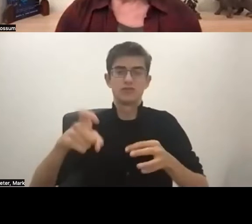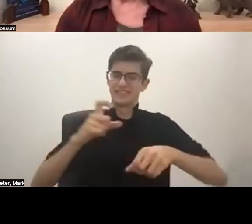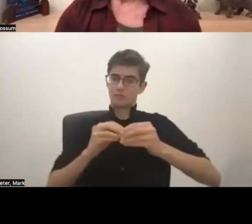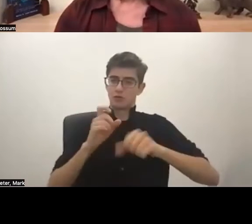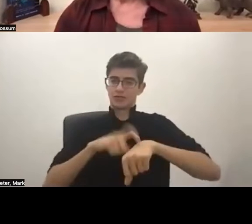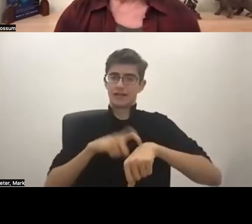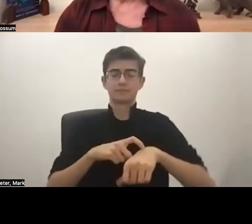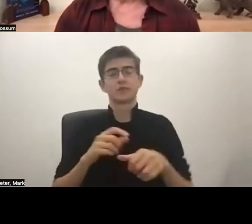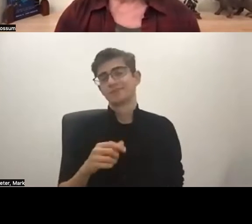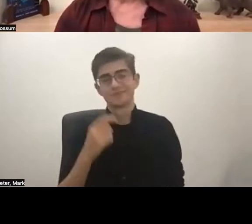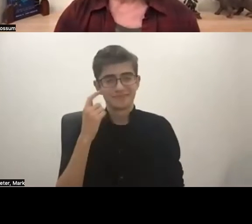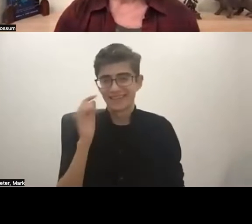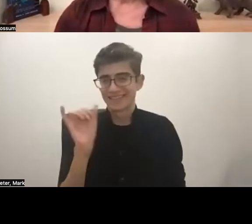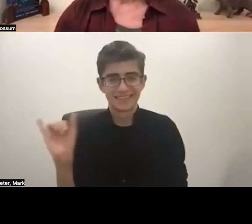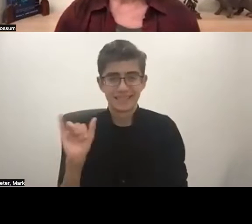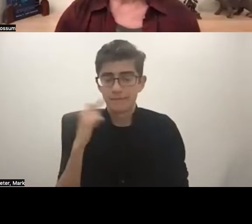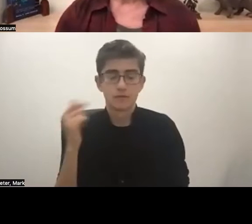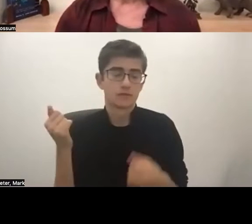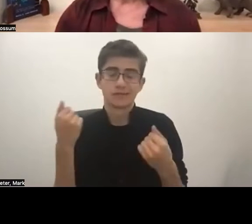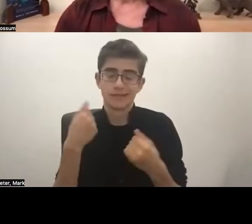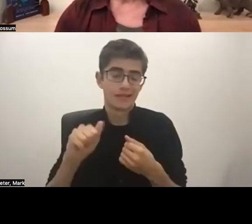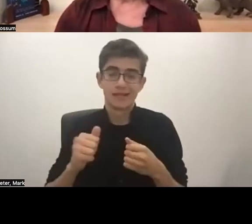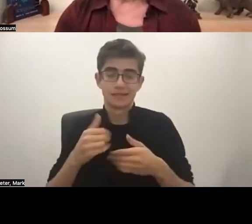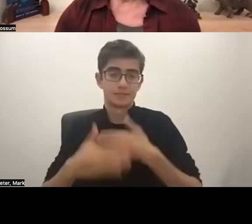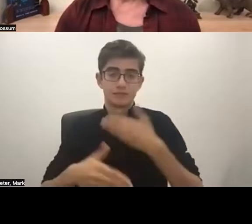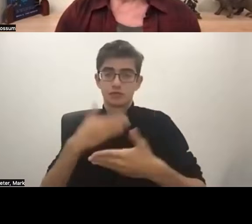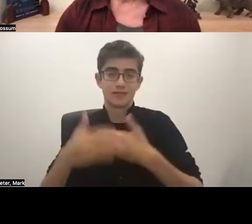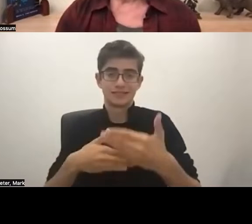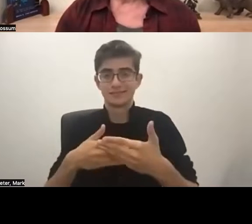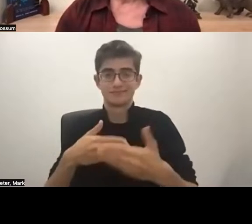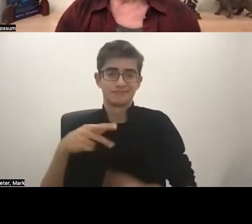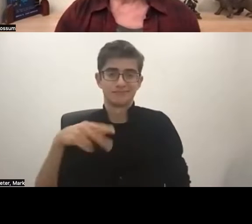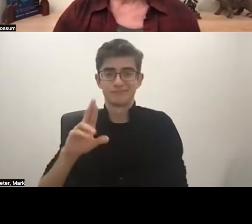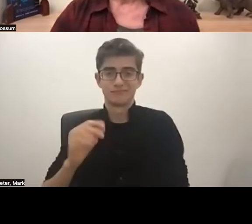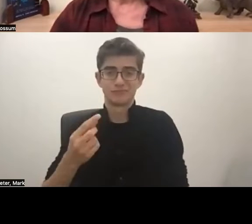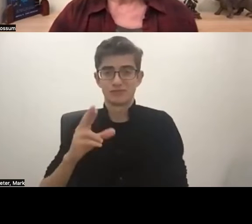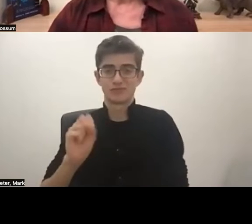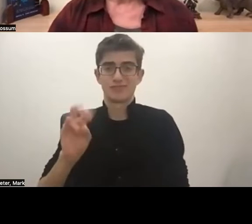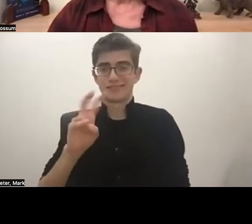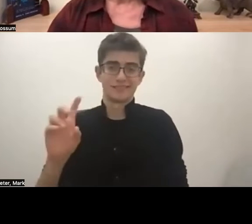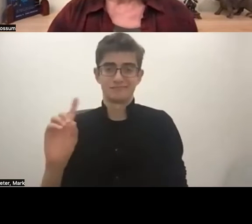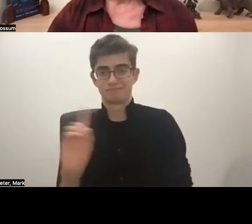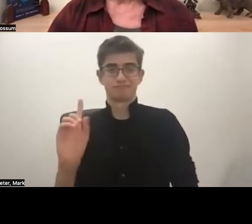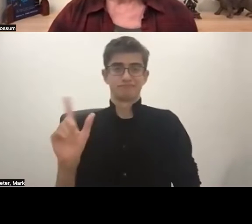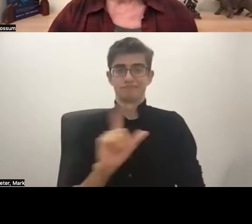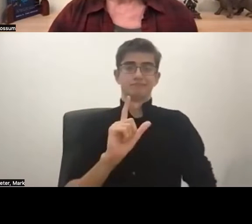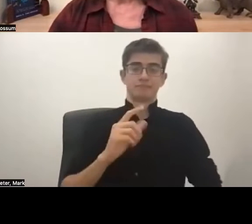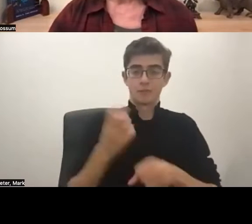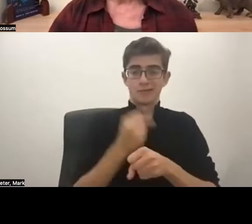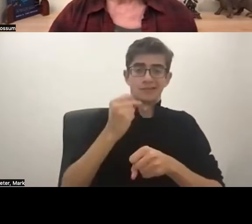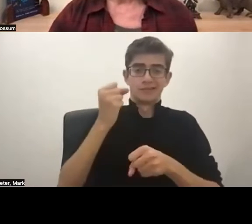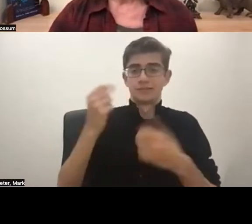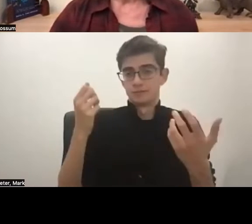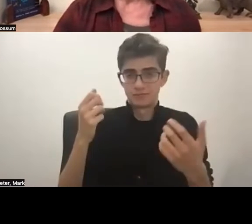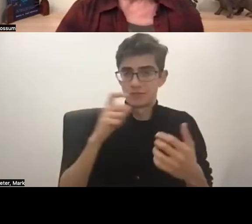of progressive constitutional victory in courts. It's going to take a lot more than just the lawyers making the arguments